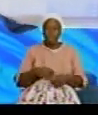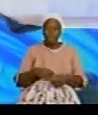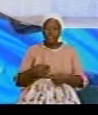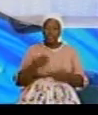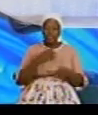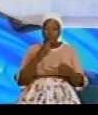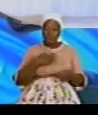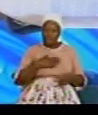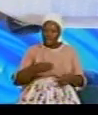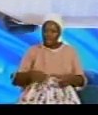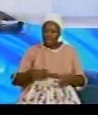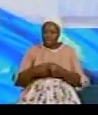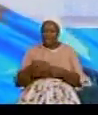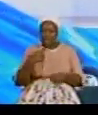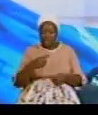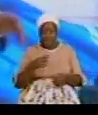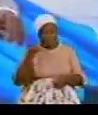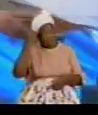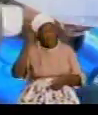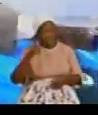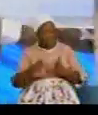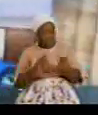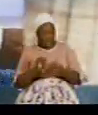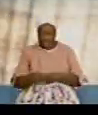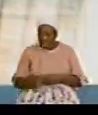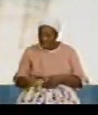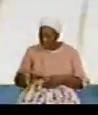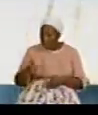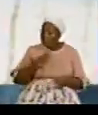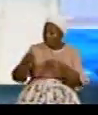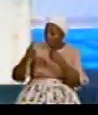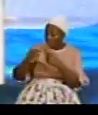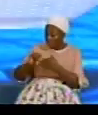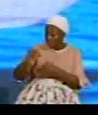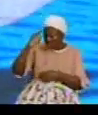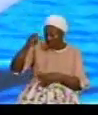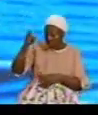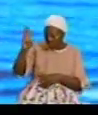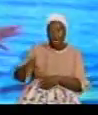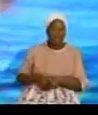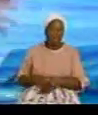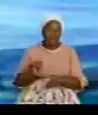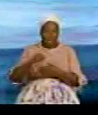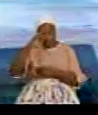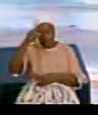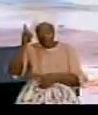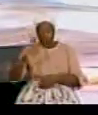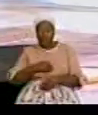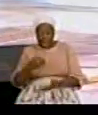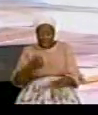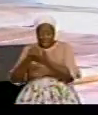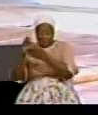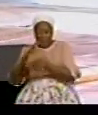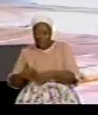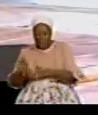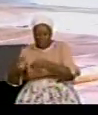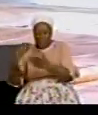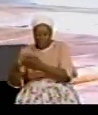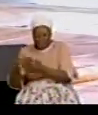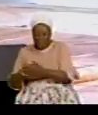you, he will deliver you, he will, you know, put, you know, money into your pocket, he will do this and